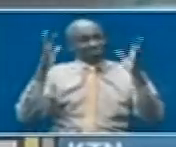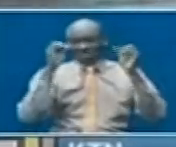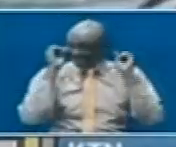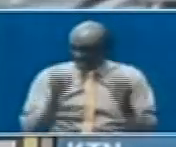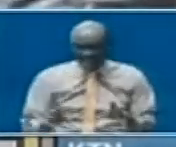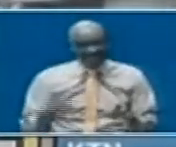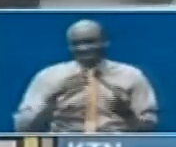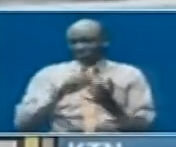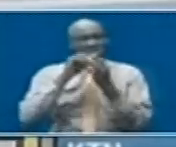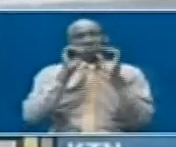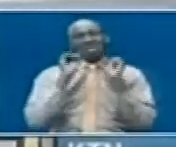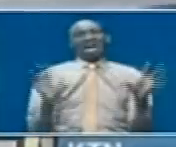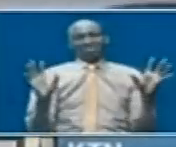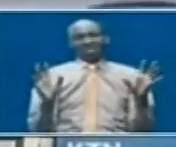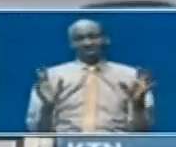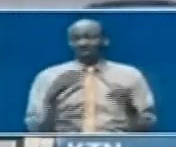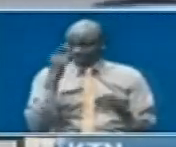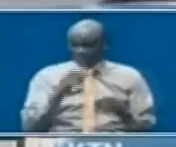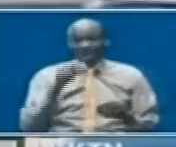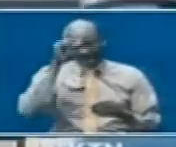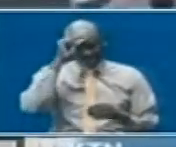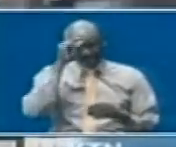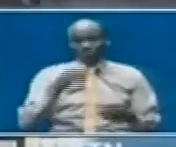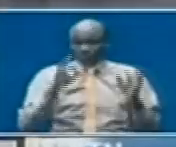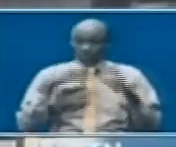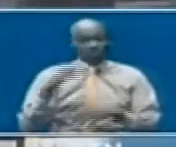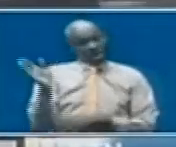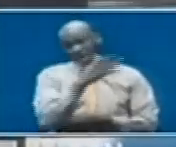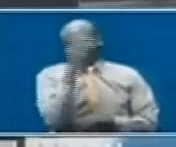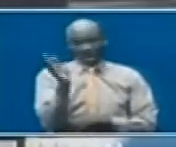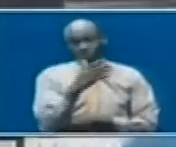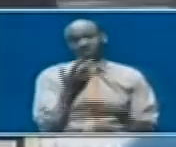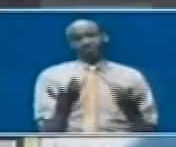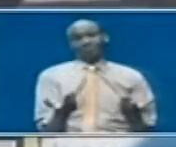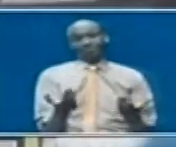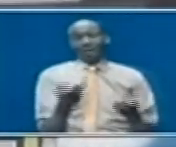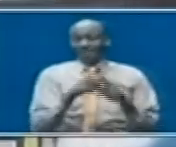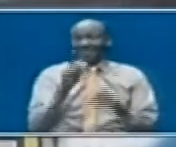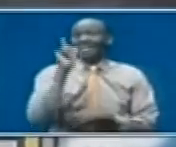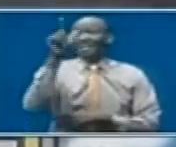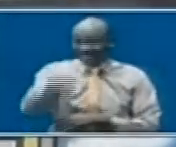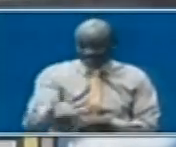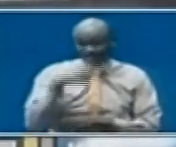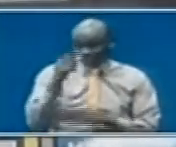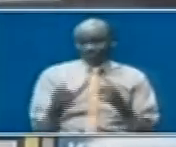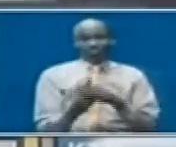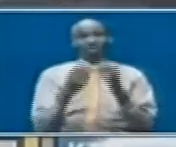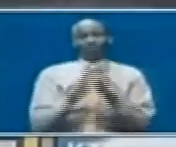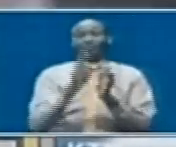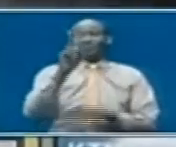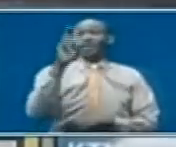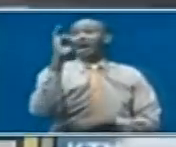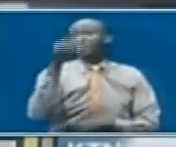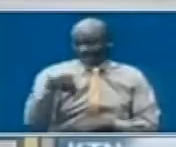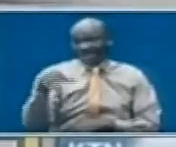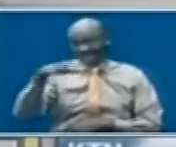at all at the airport. And so the government officials proceeded to the hotel where he is at the moment. But later, he emerged from the VIP area.